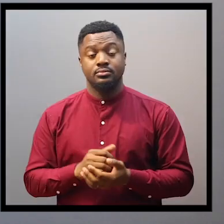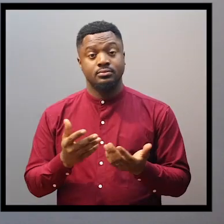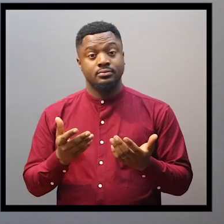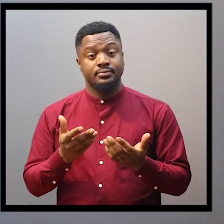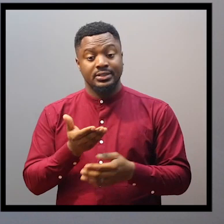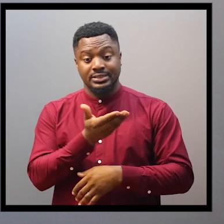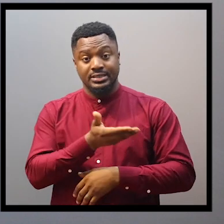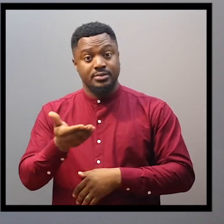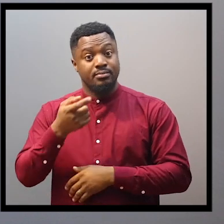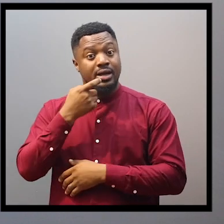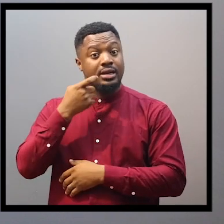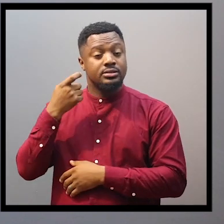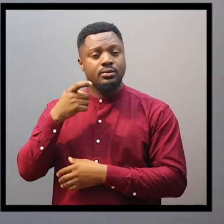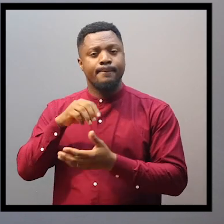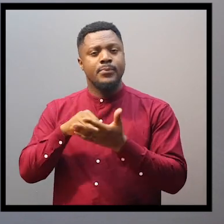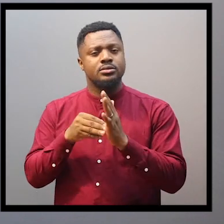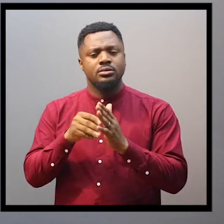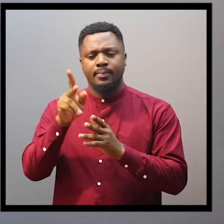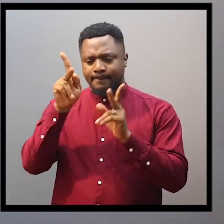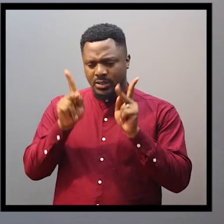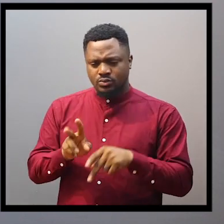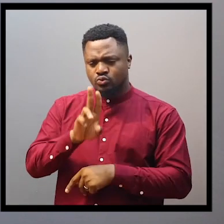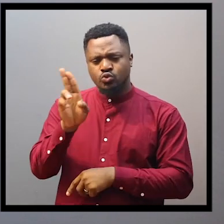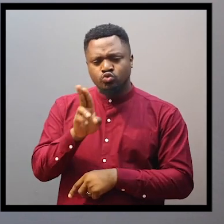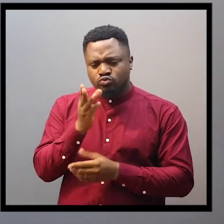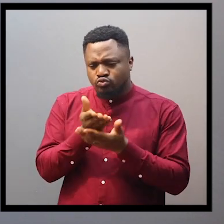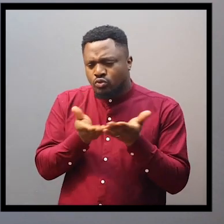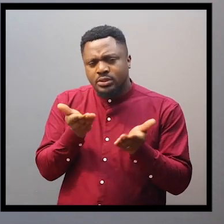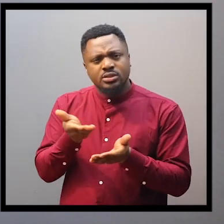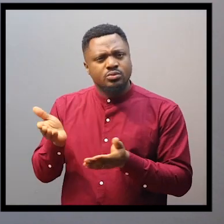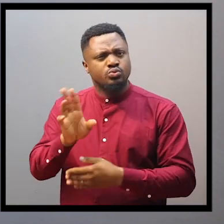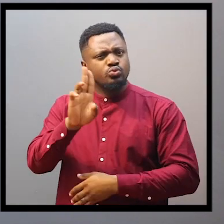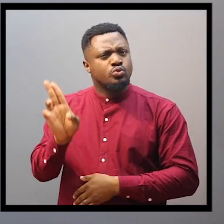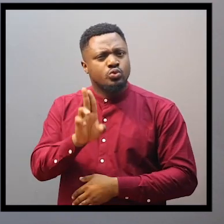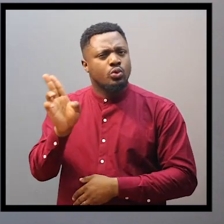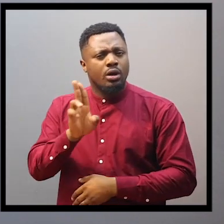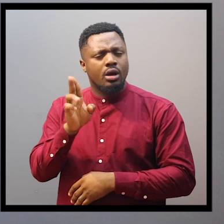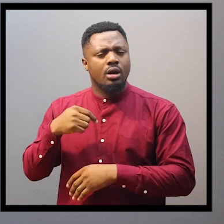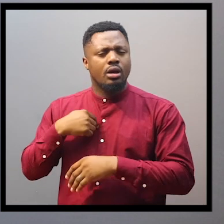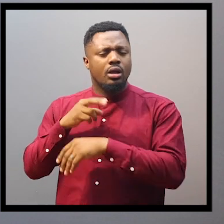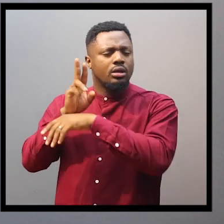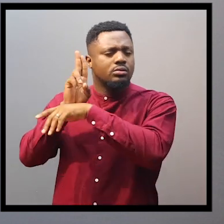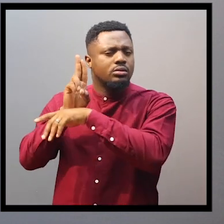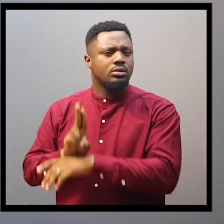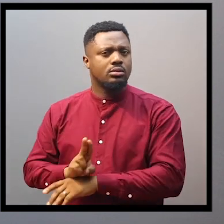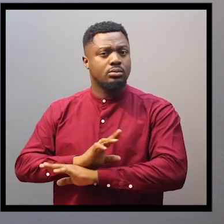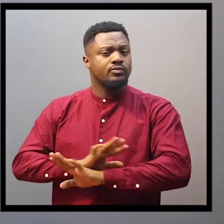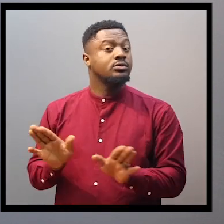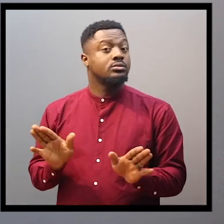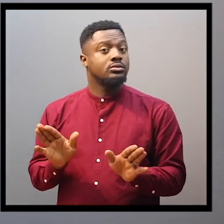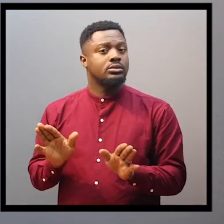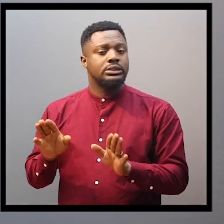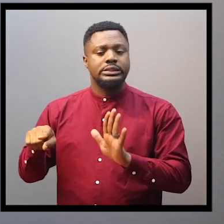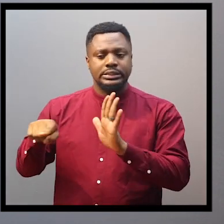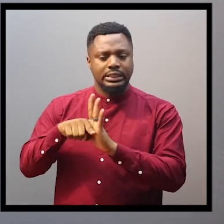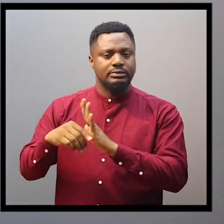In substance addiction, a person uses a particular substance or a number of substances to an extent that it's negatively affecting